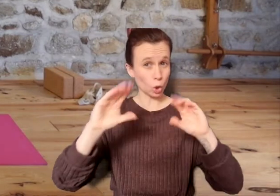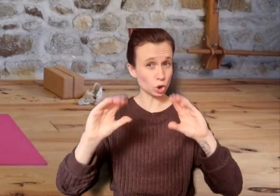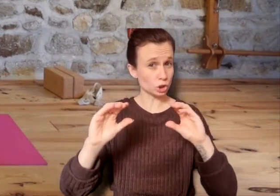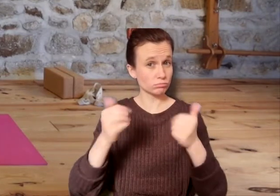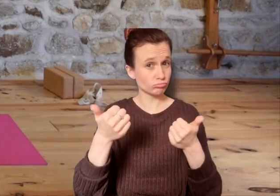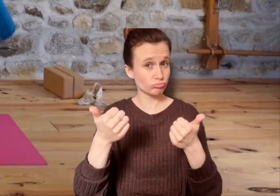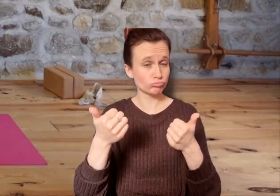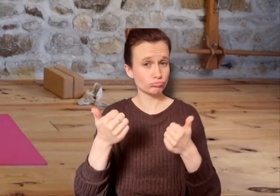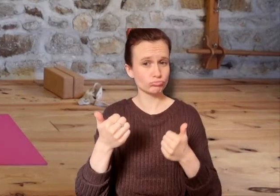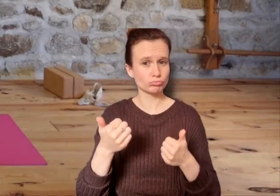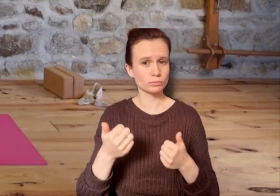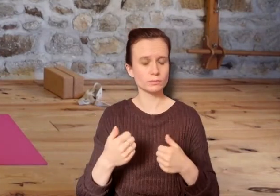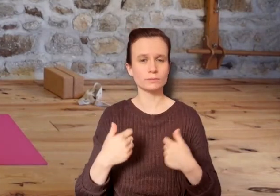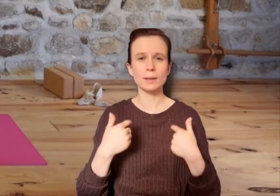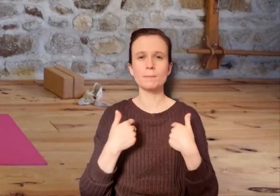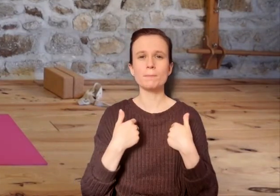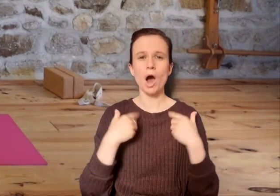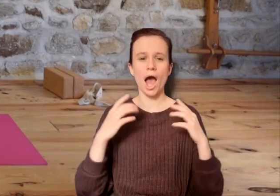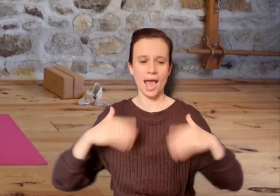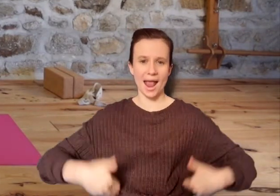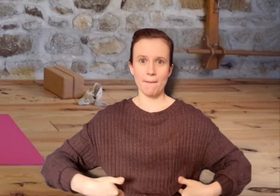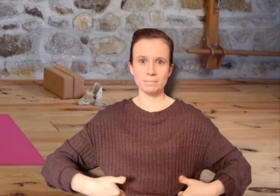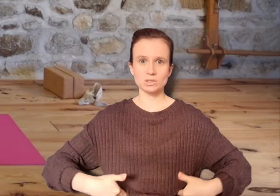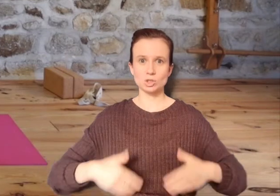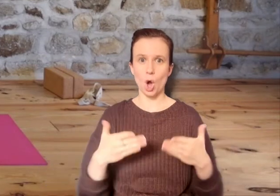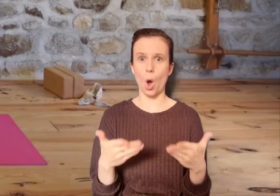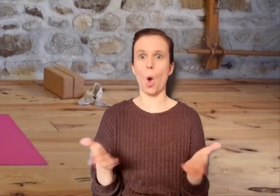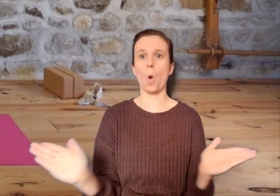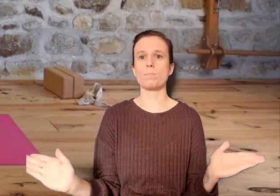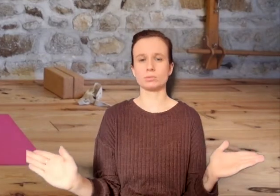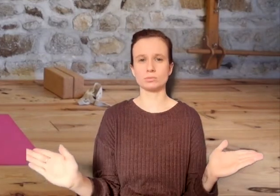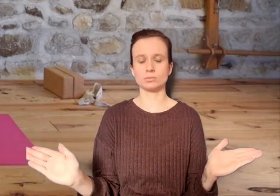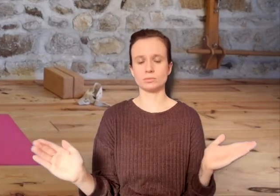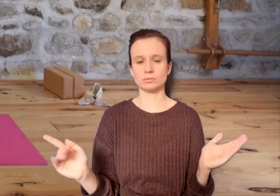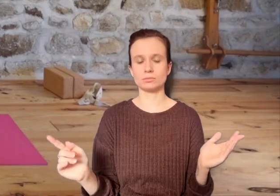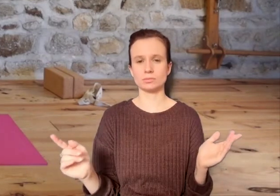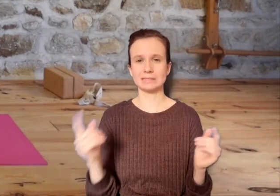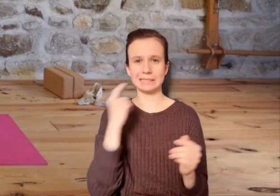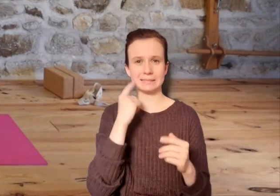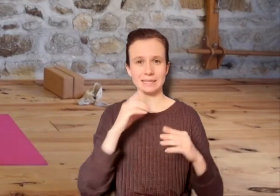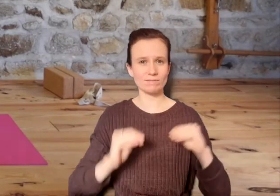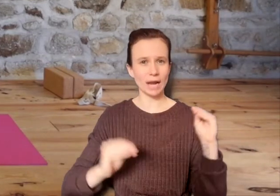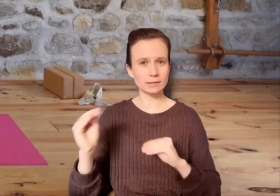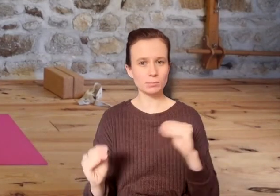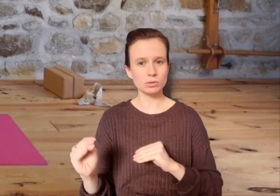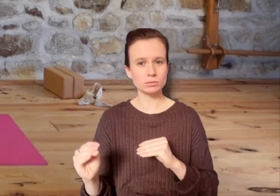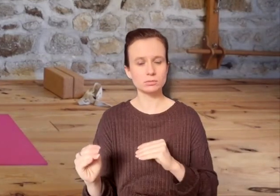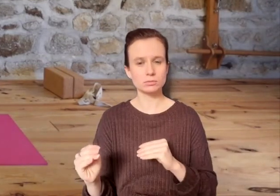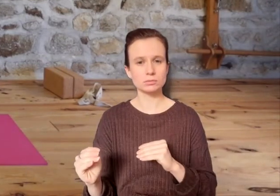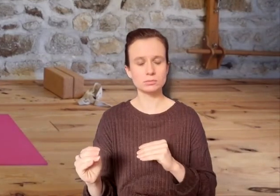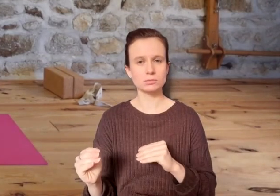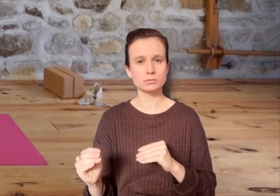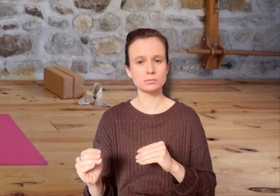feel free to use a cushion, yeah? I have nice and supple hips, yeah? So I can get those feet really close and all